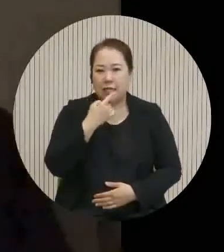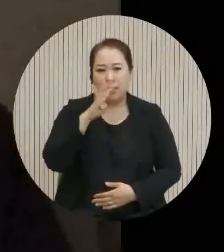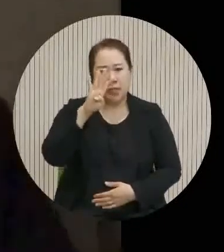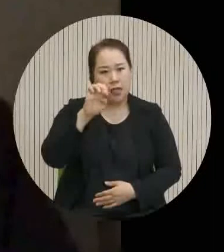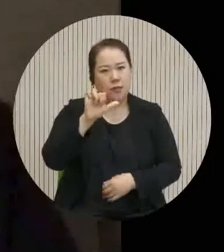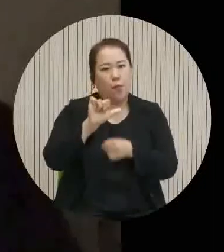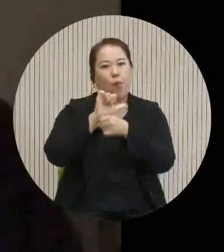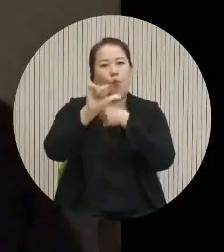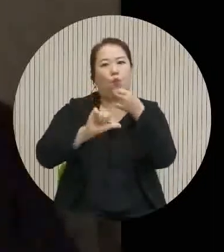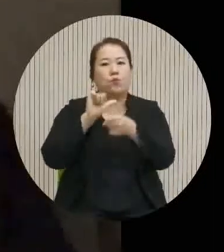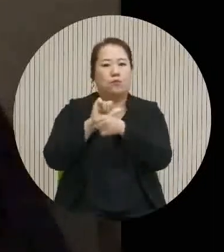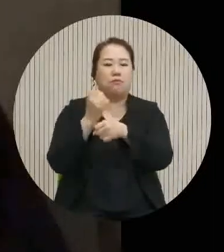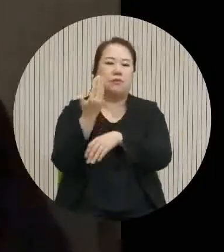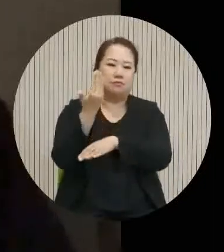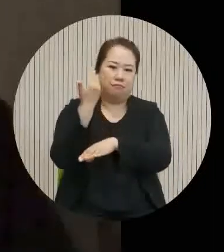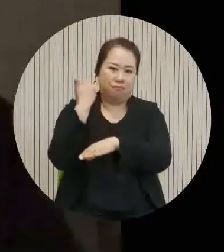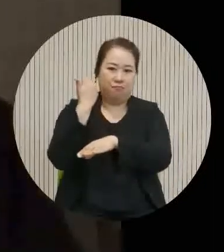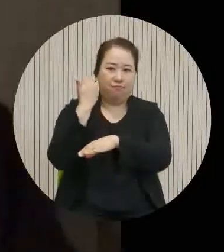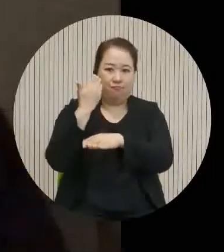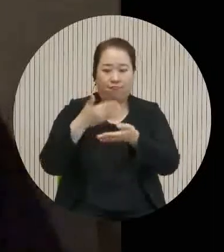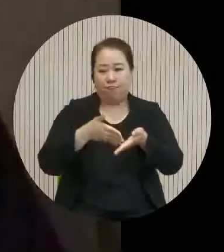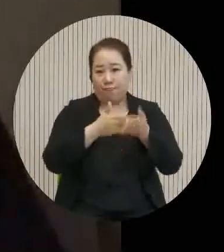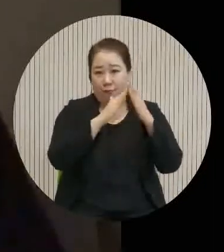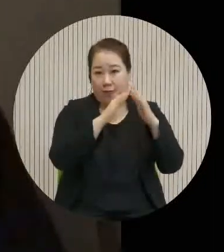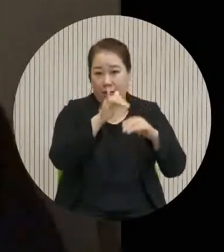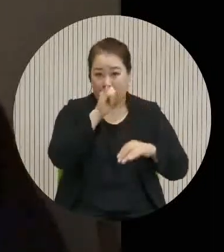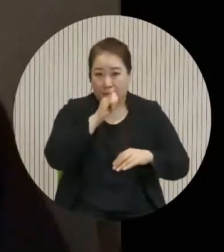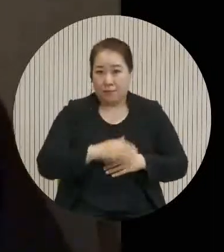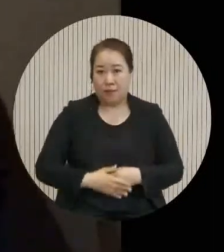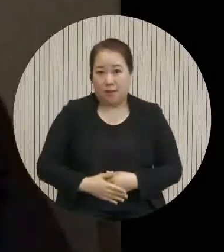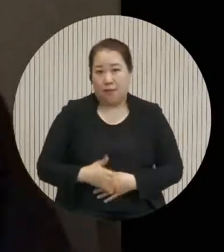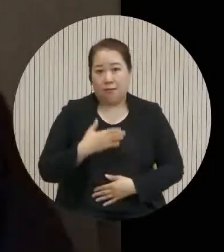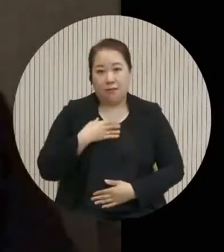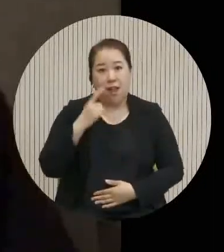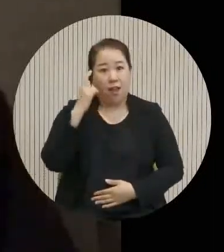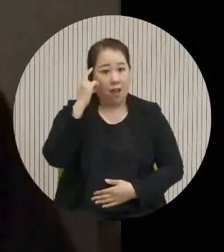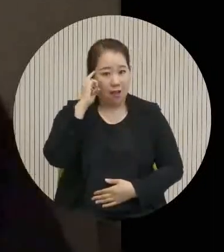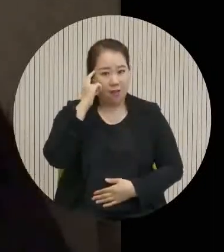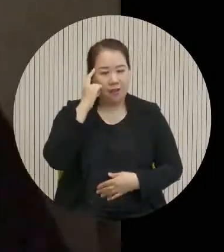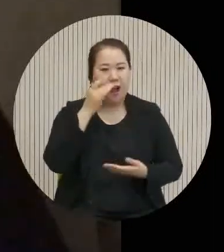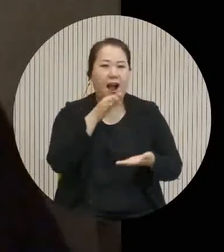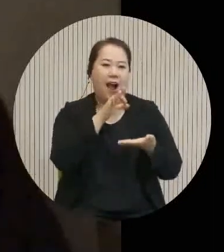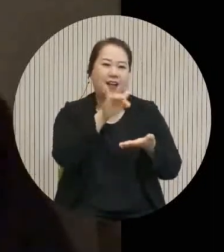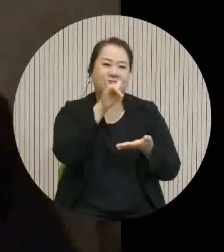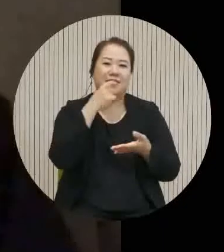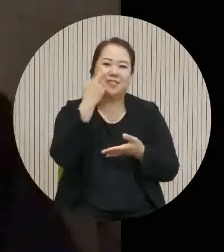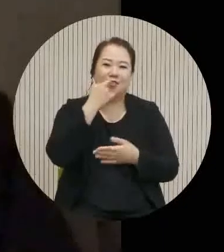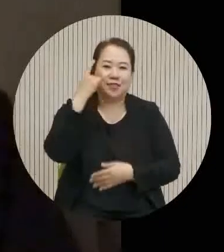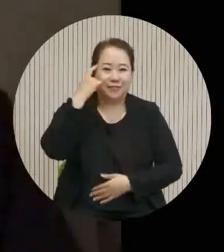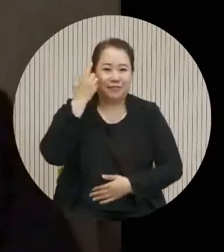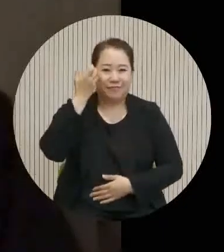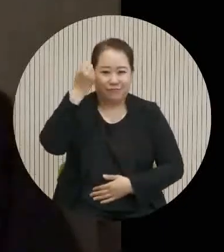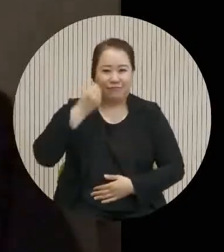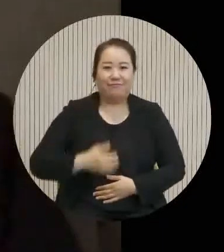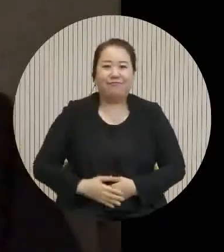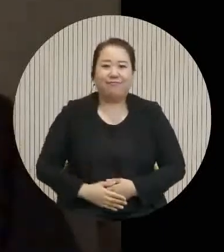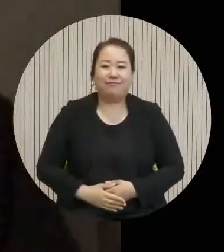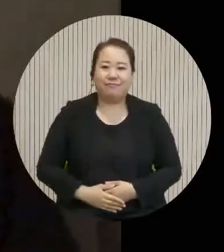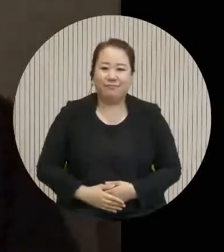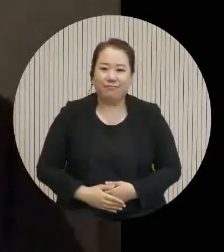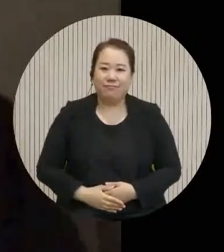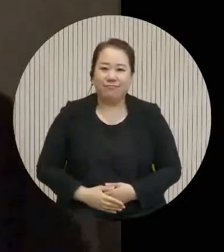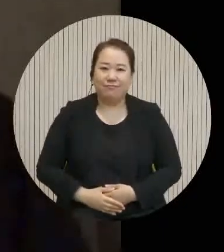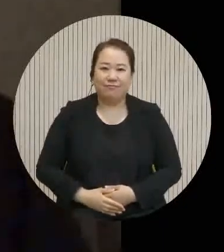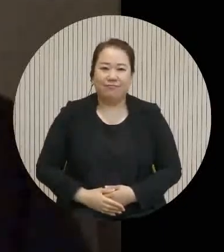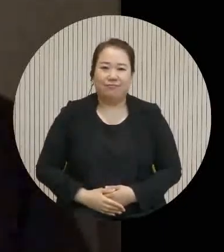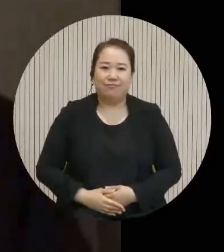ago that also turns out, I think, to be very, very valuable. And it says, we acquire